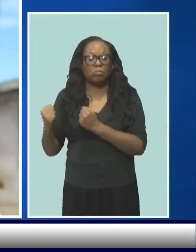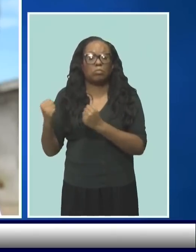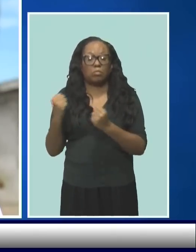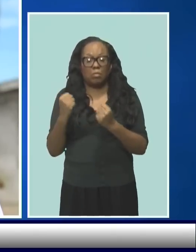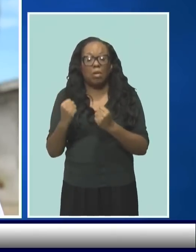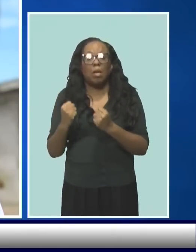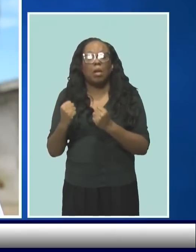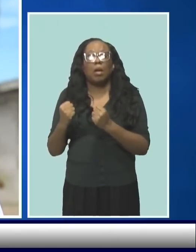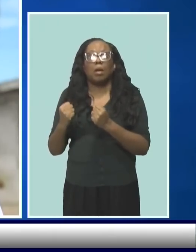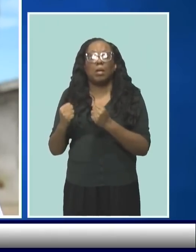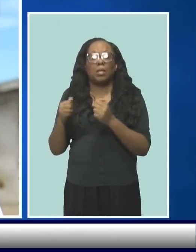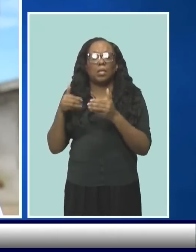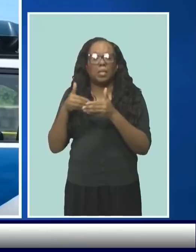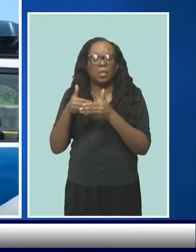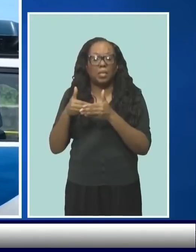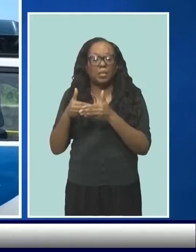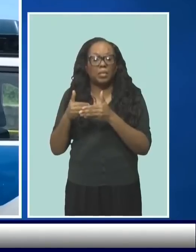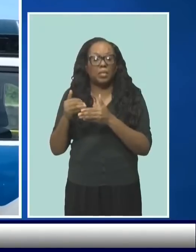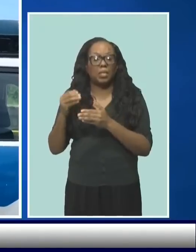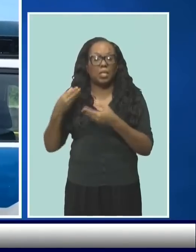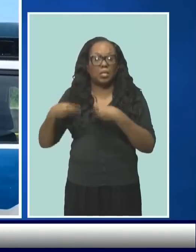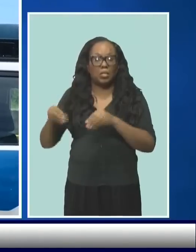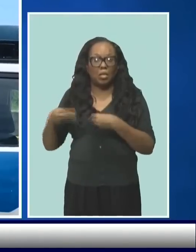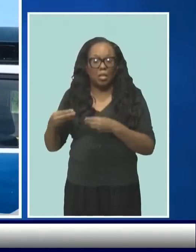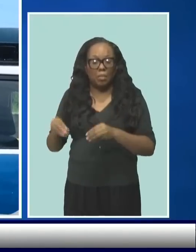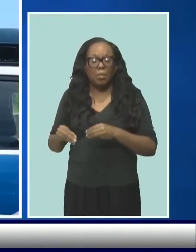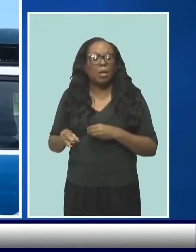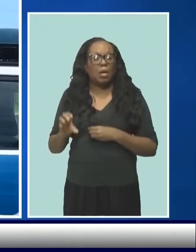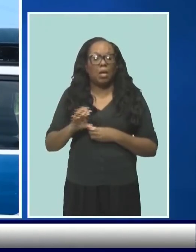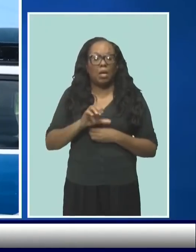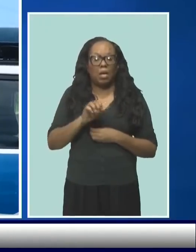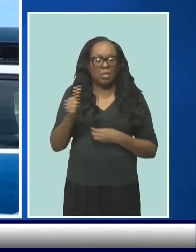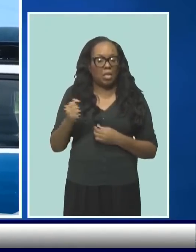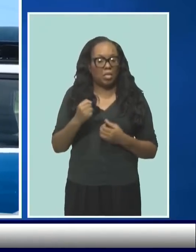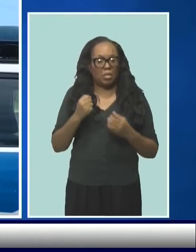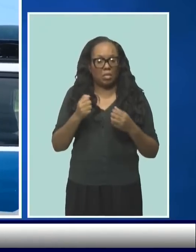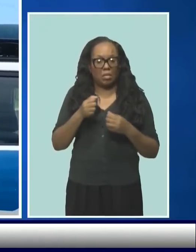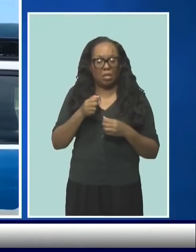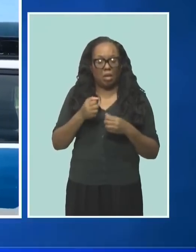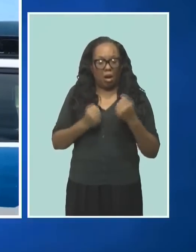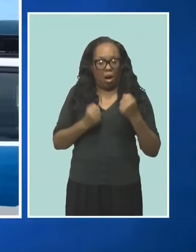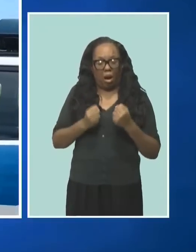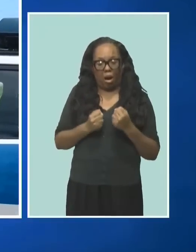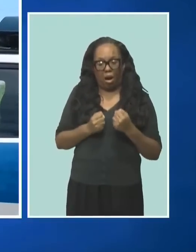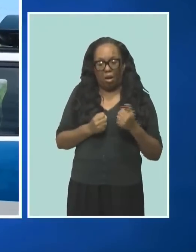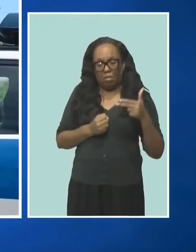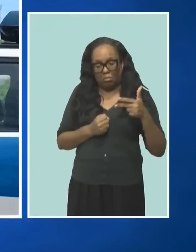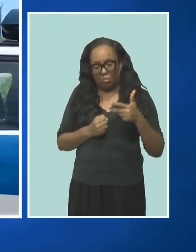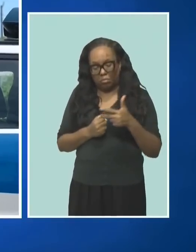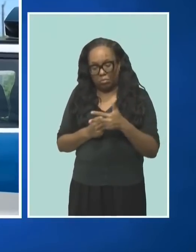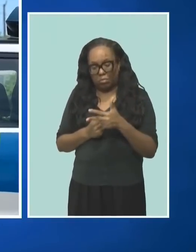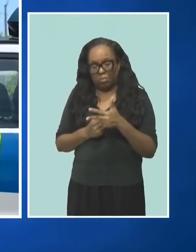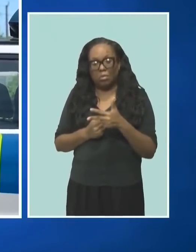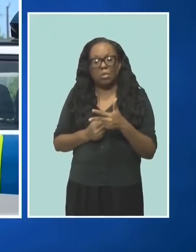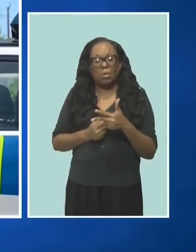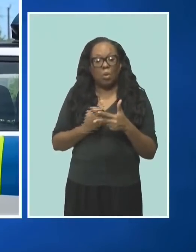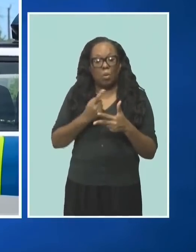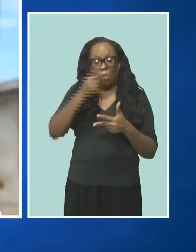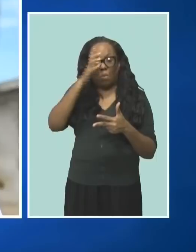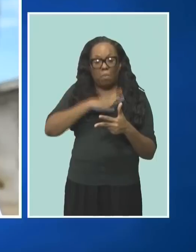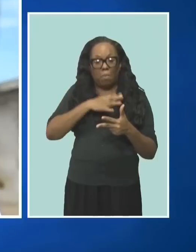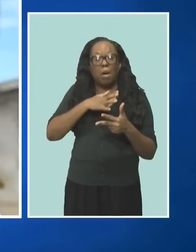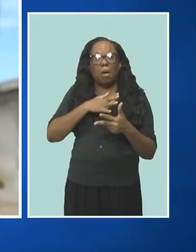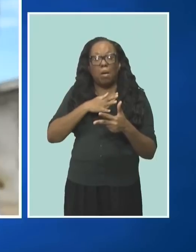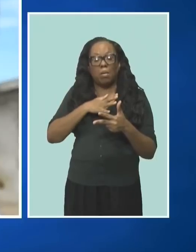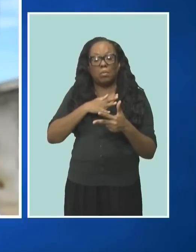lone assailant from one of the side roads. The driver, who is a single occupant of that vehicle, in an